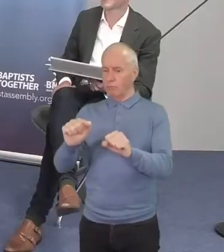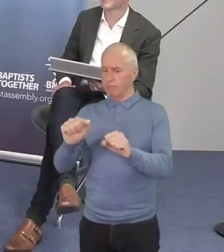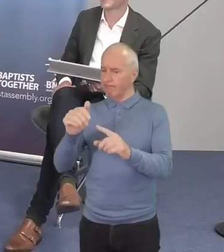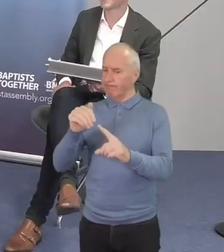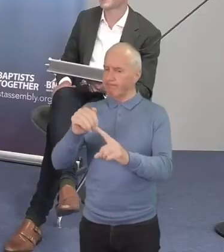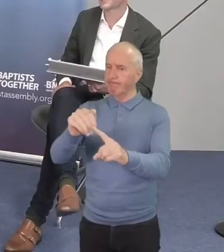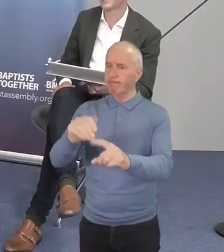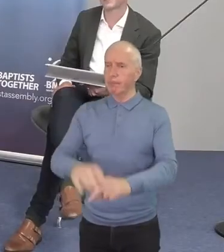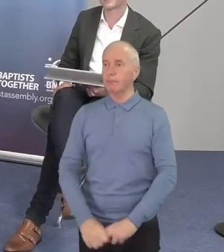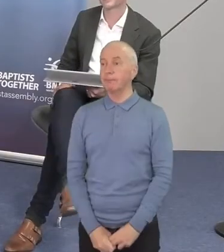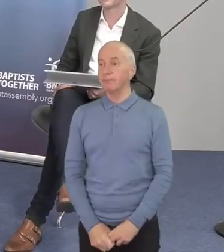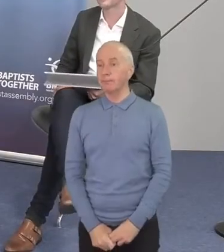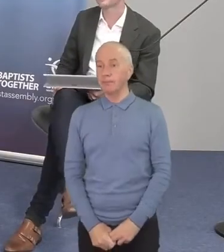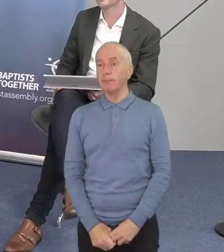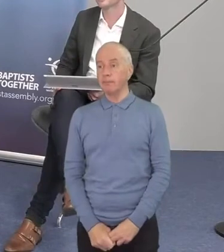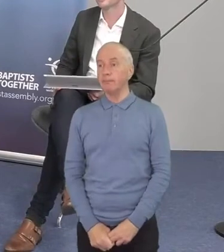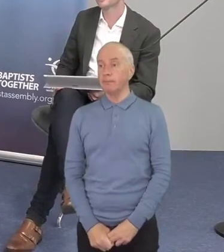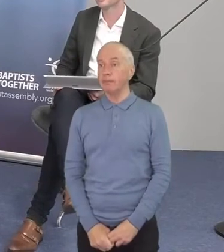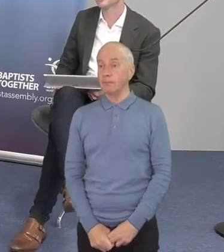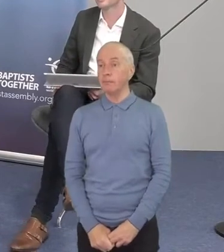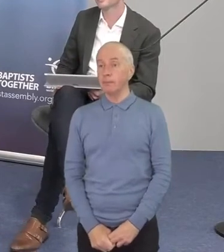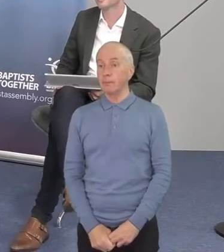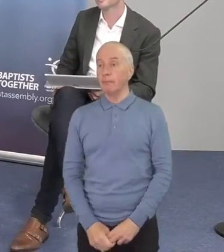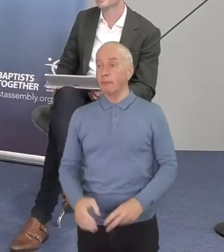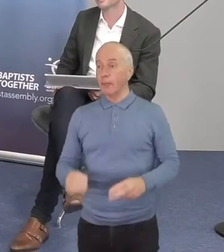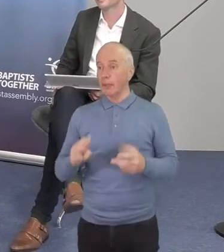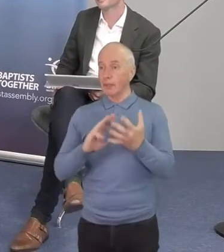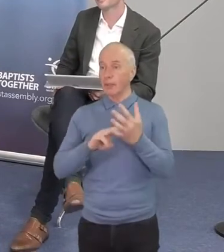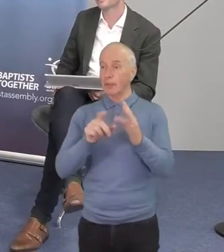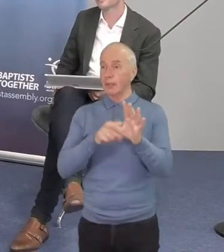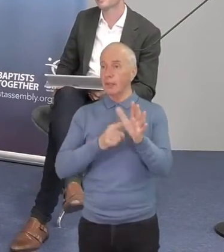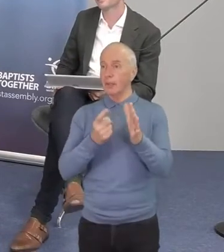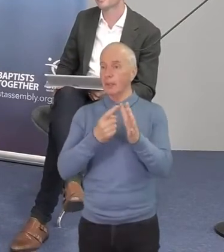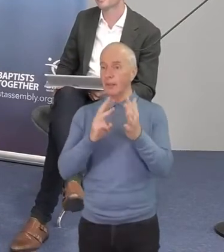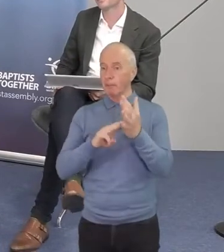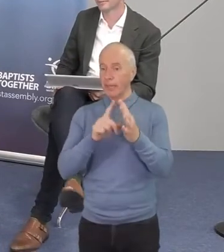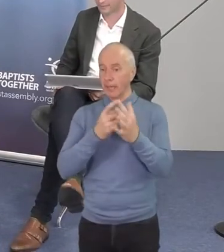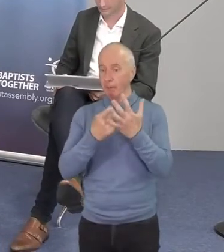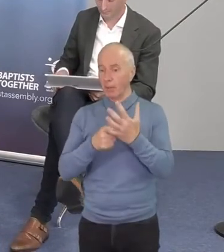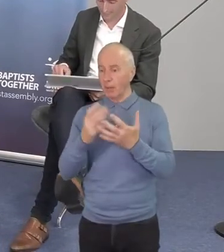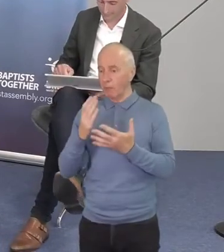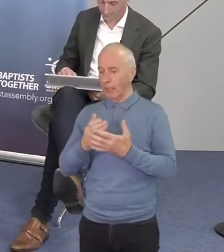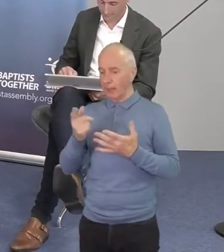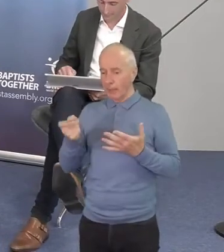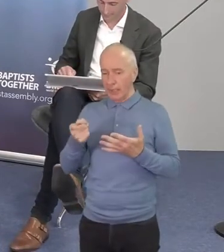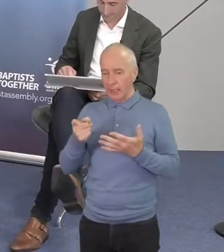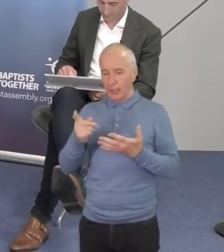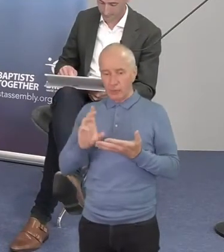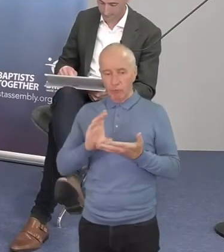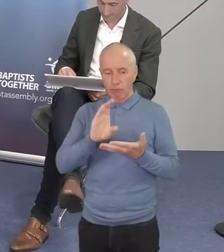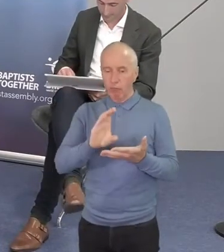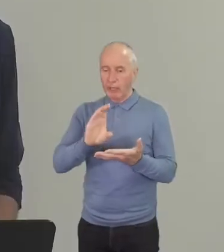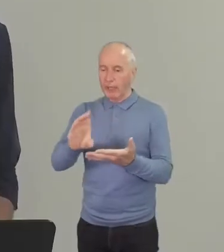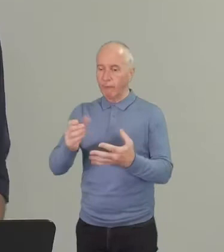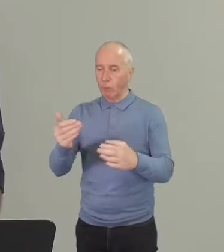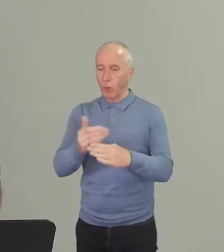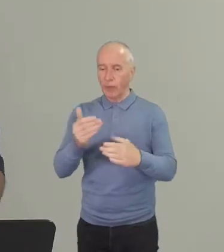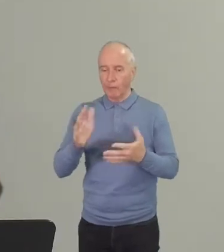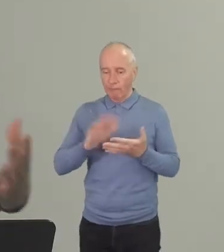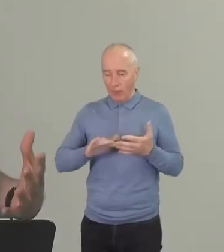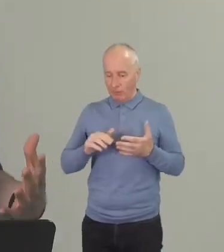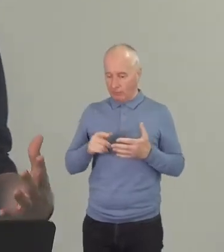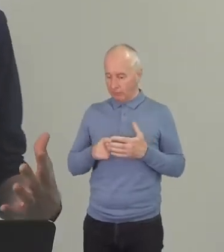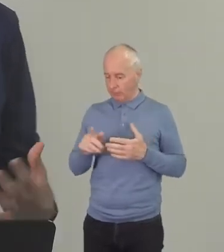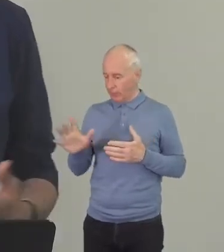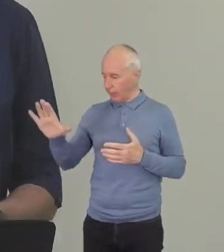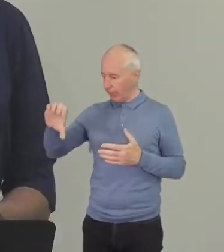Yes, we can easily answer that question so far as our work in Myanmar has primarily been around relief work through the Asia Pacific Baptist Aid,